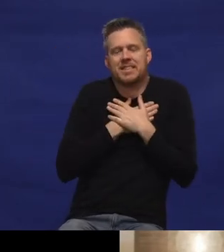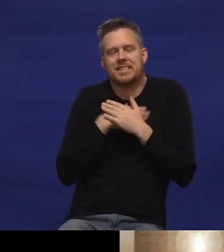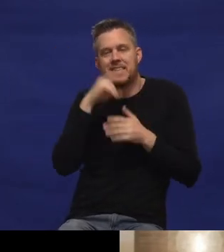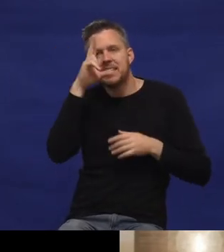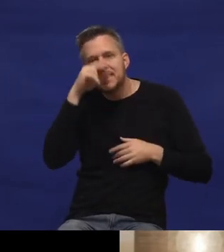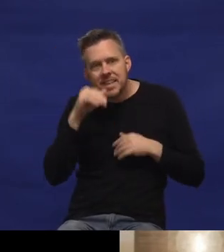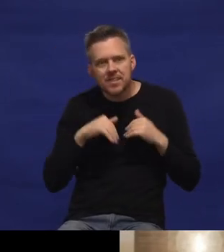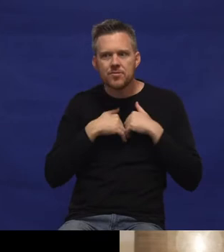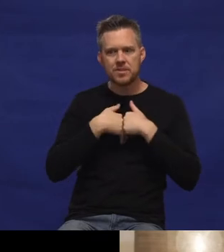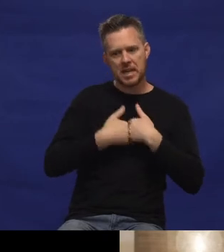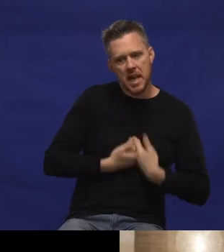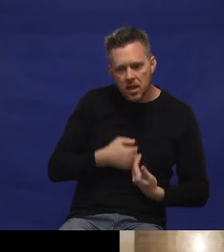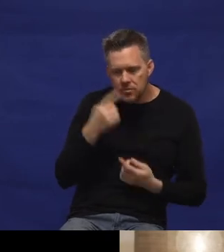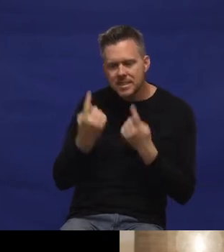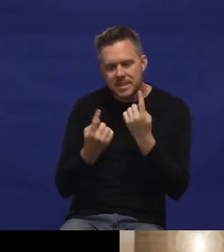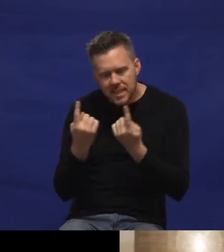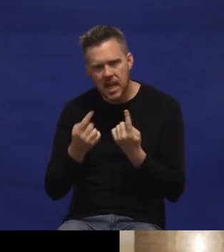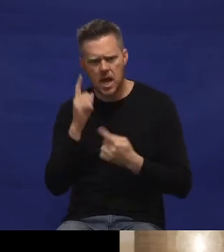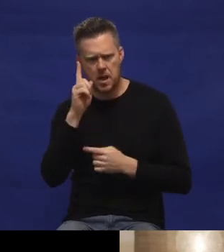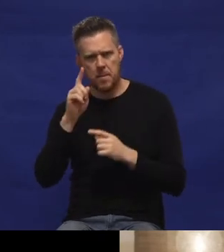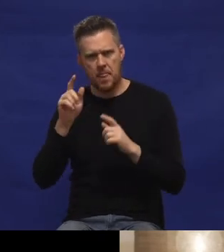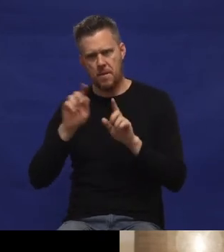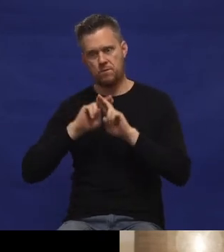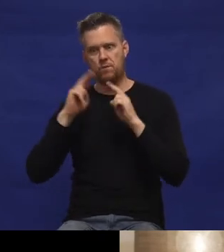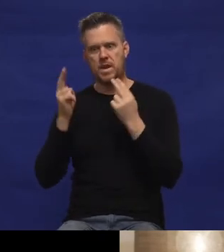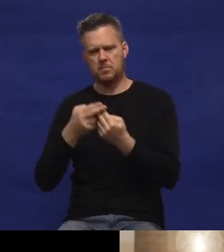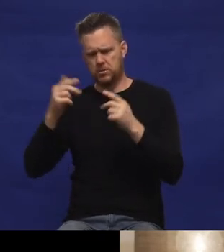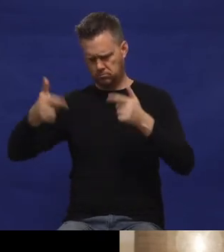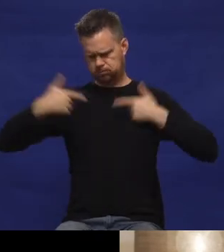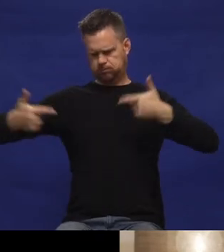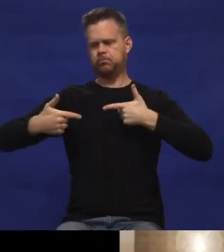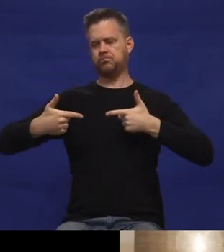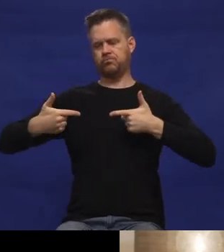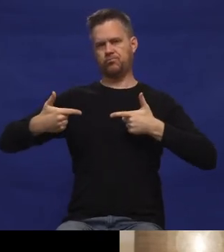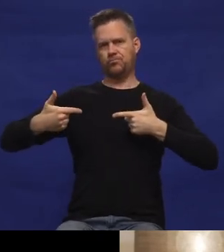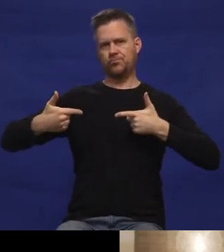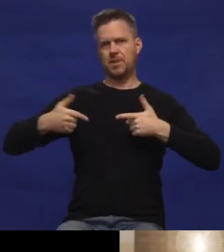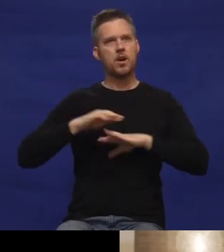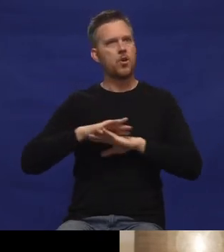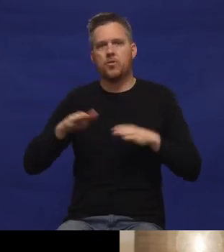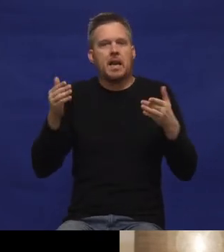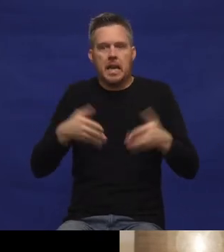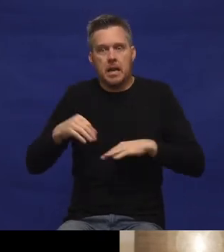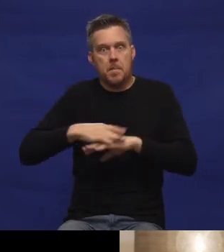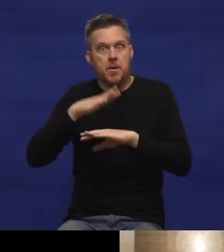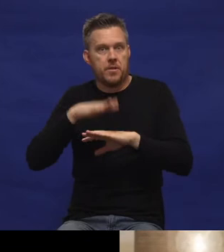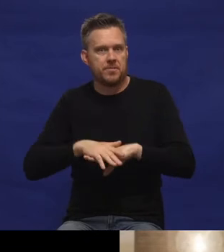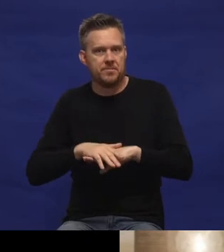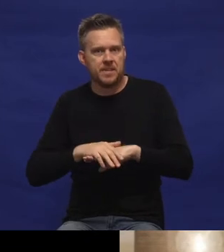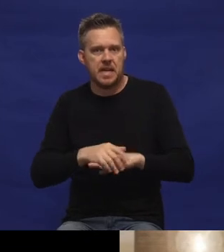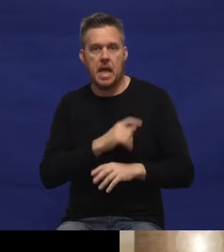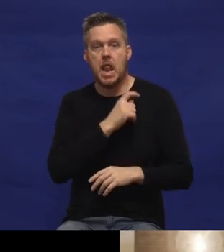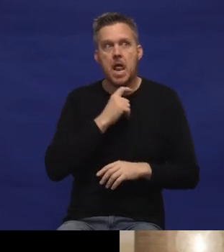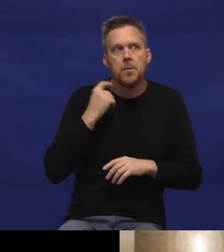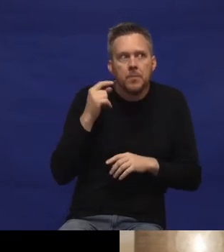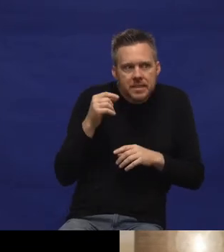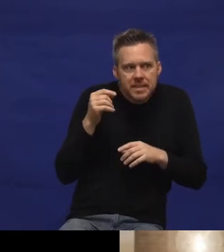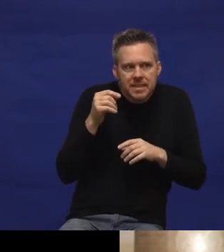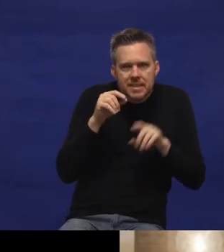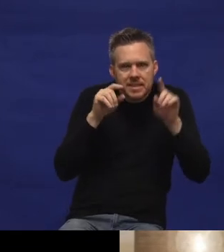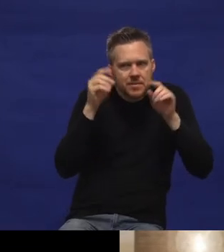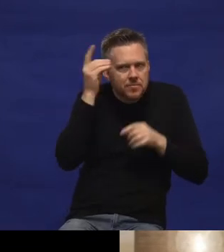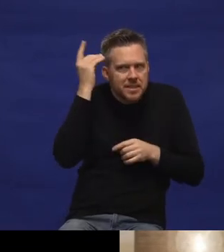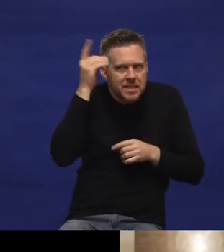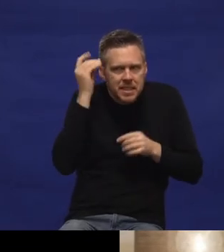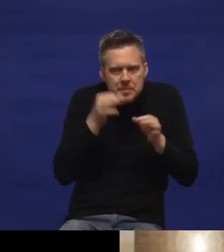fallen in love with each other, but they come from rival families, and so they are not allowed to be wed. And so the priest hatches a